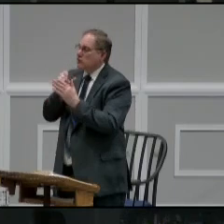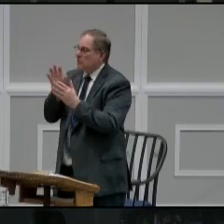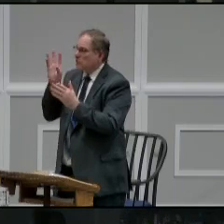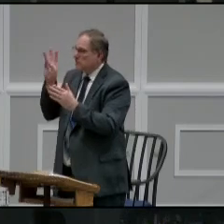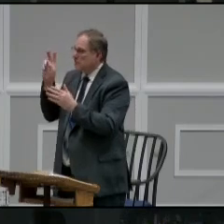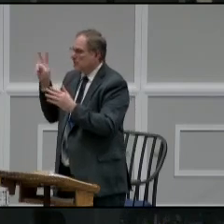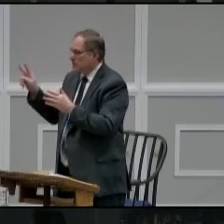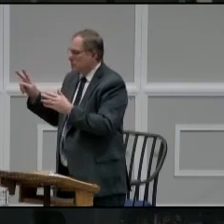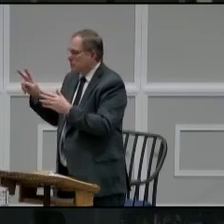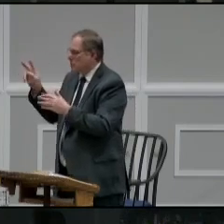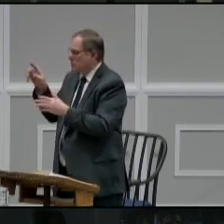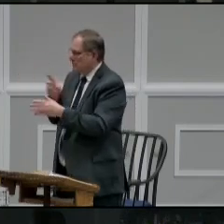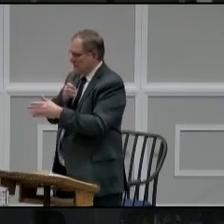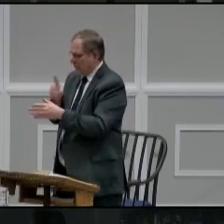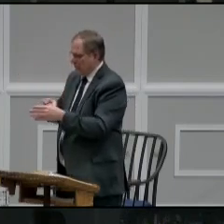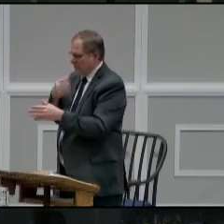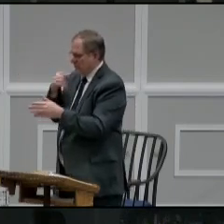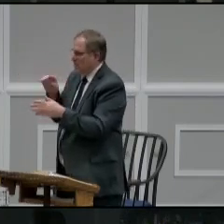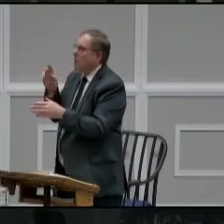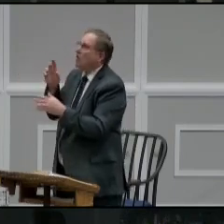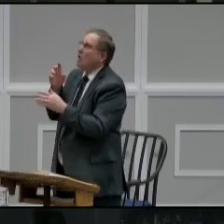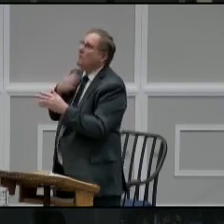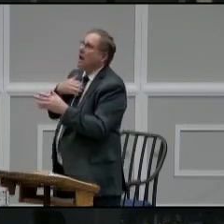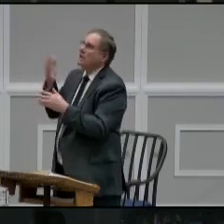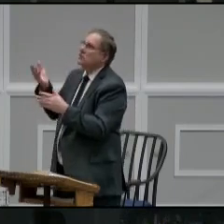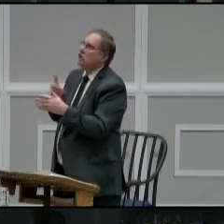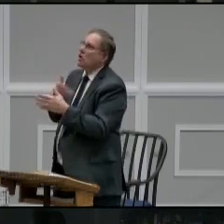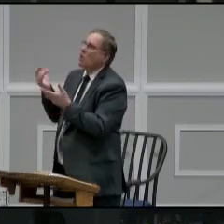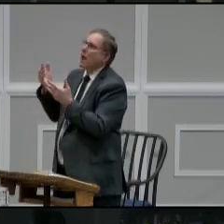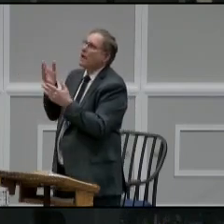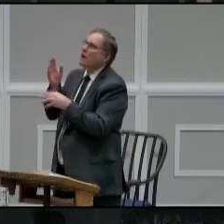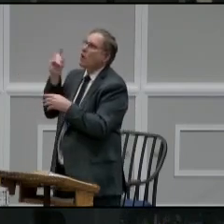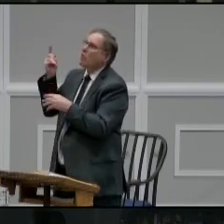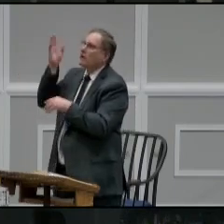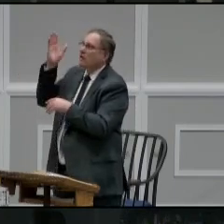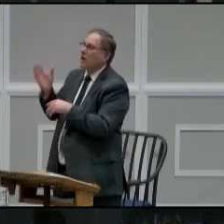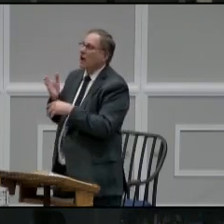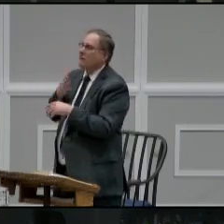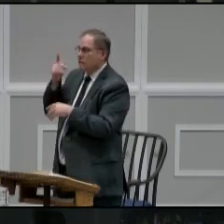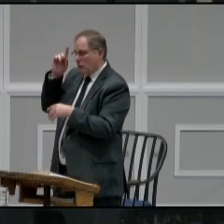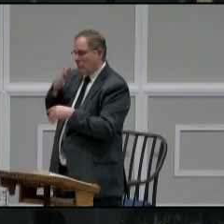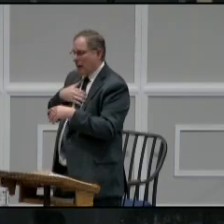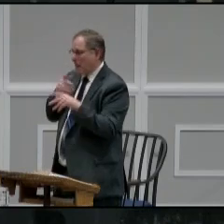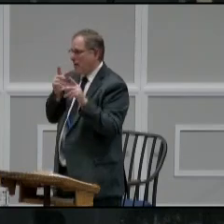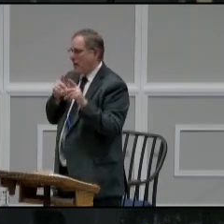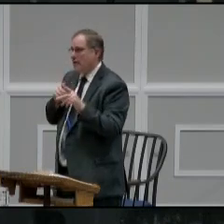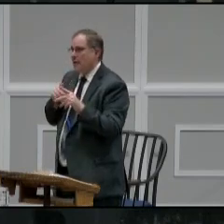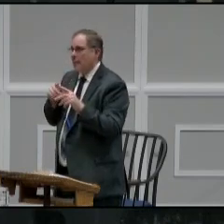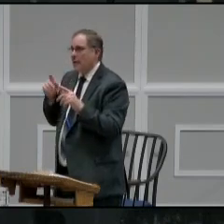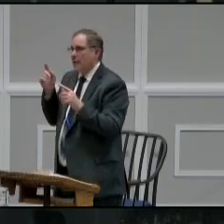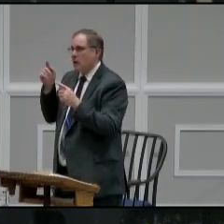soul, wait thou only upon God, for my expectation is from him.